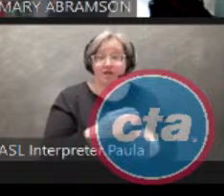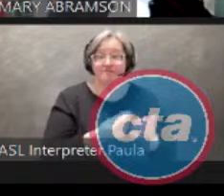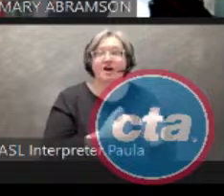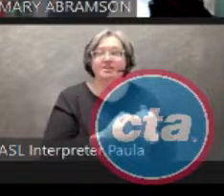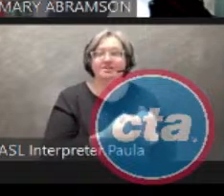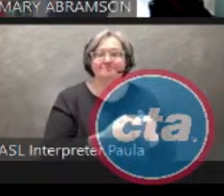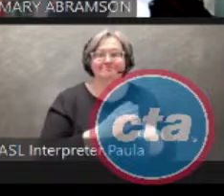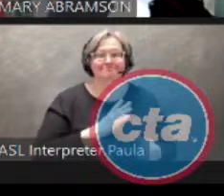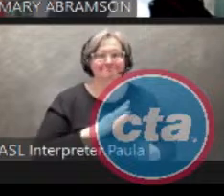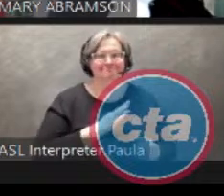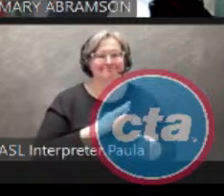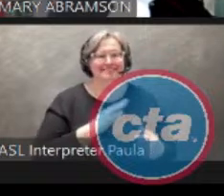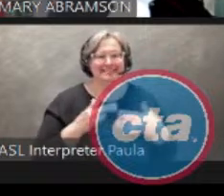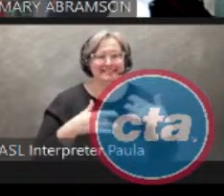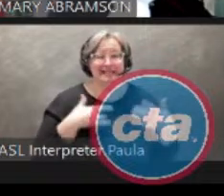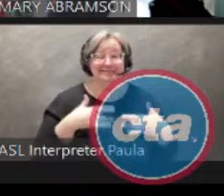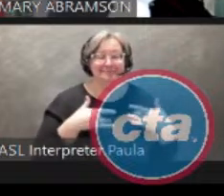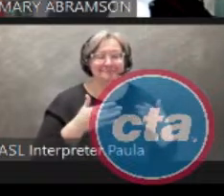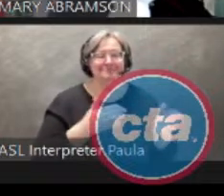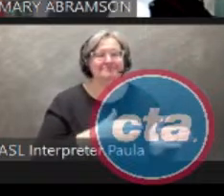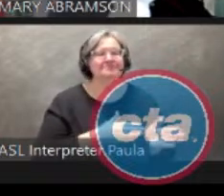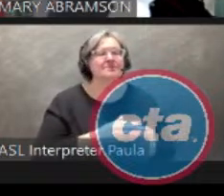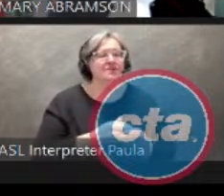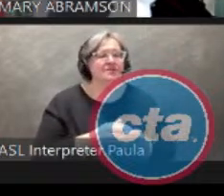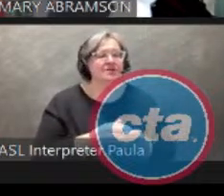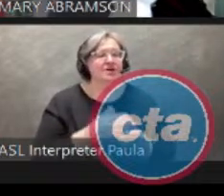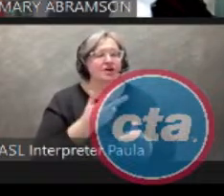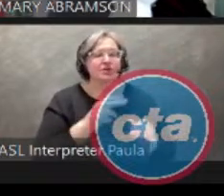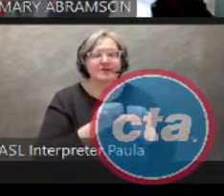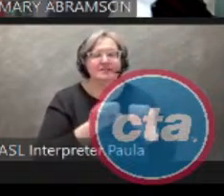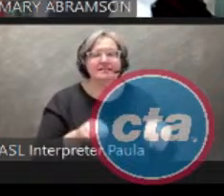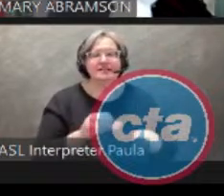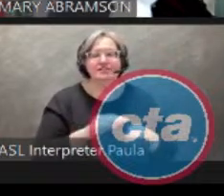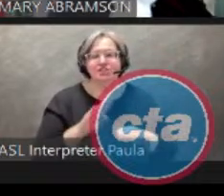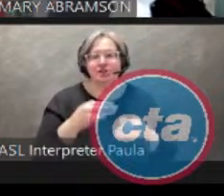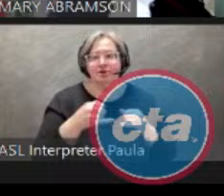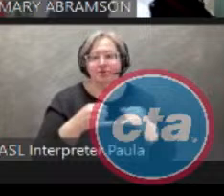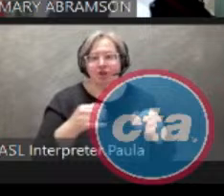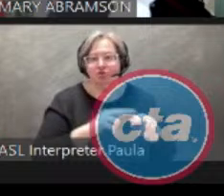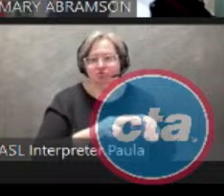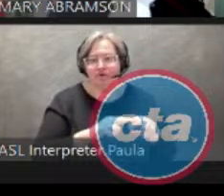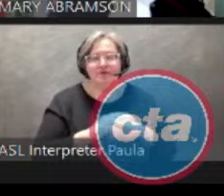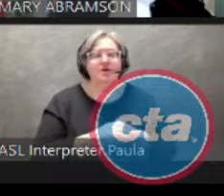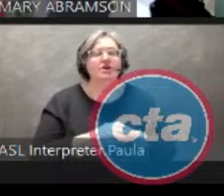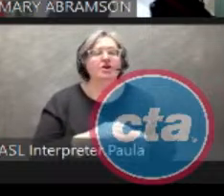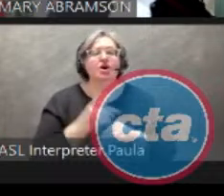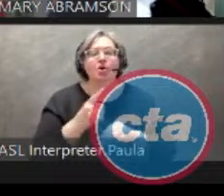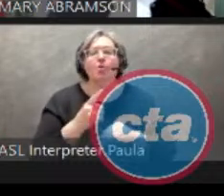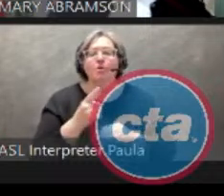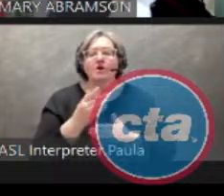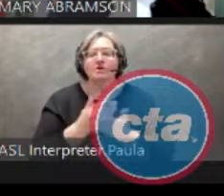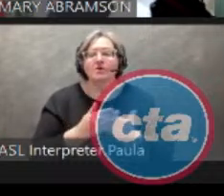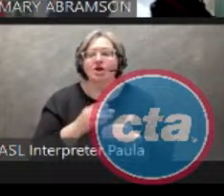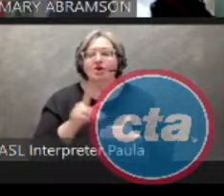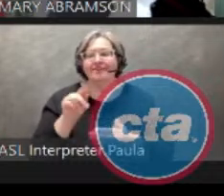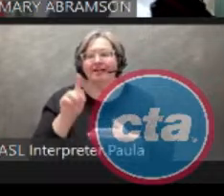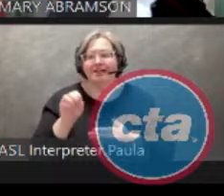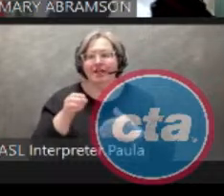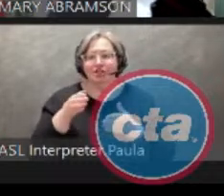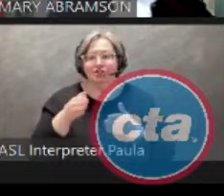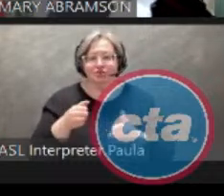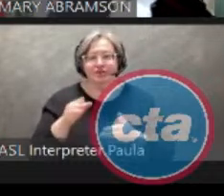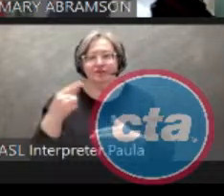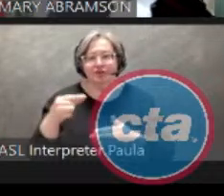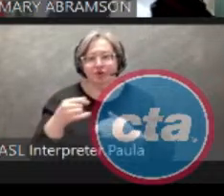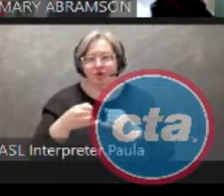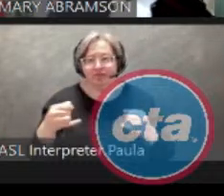is very exciting. 3 stations on the Blue Line, 1 station on the Lake Street branch of the Green Line, 1